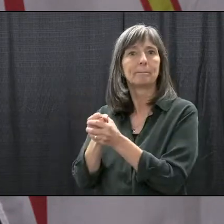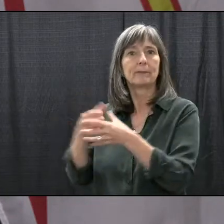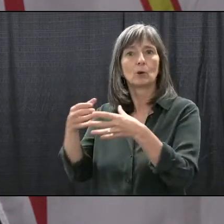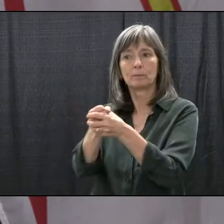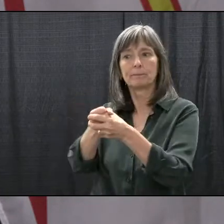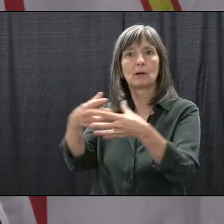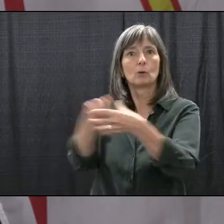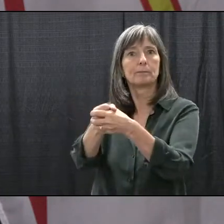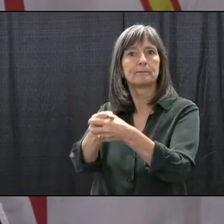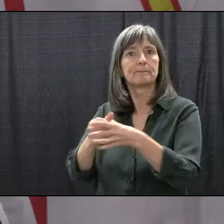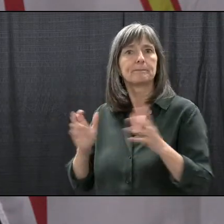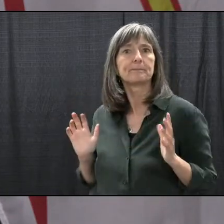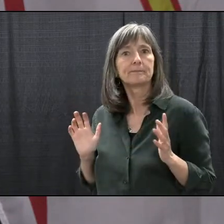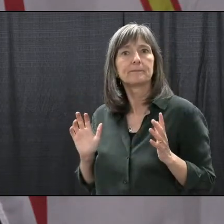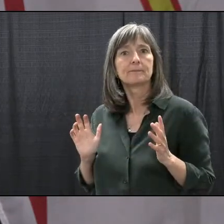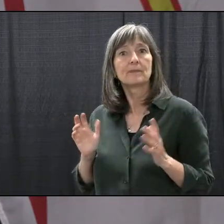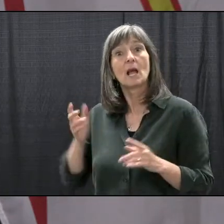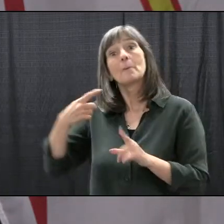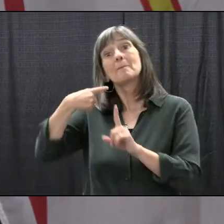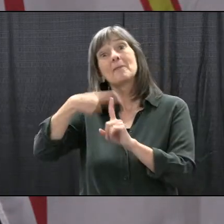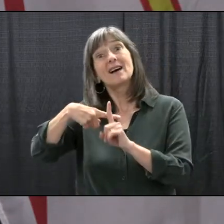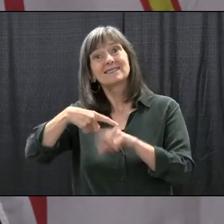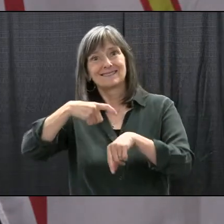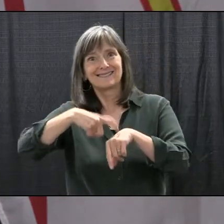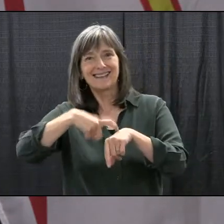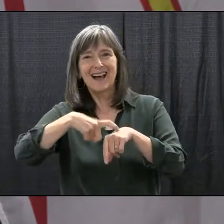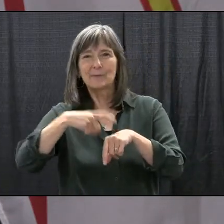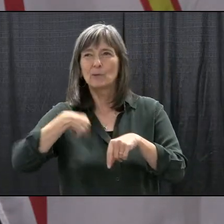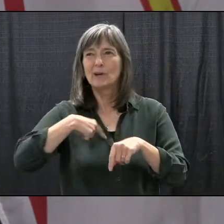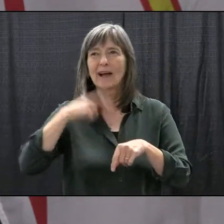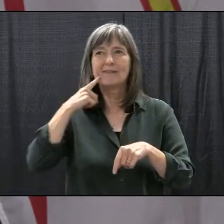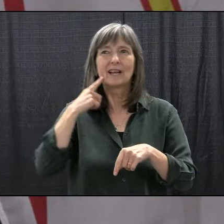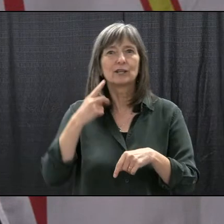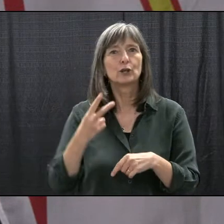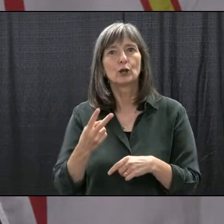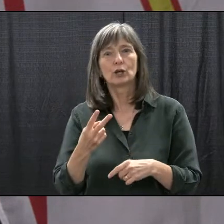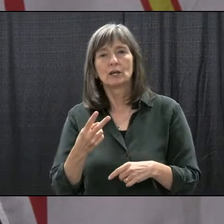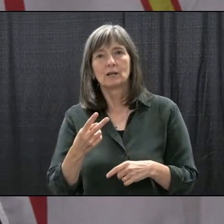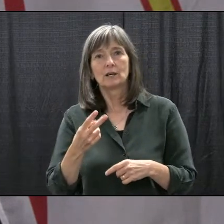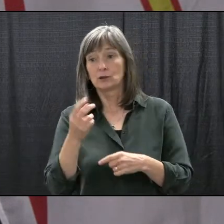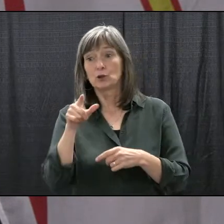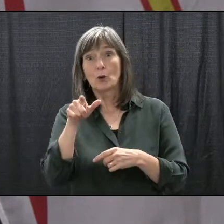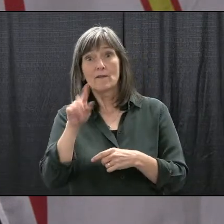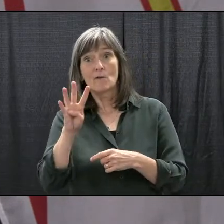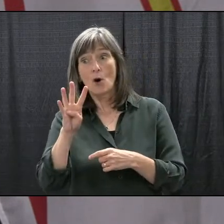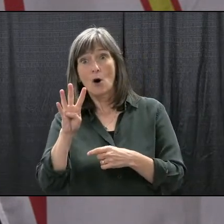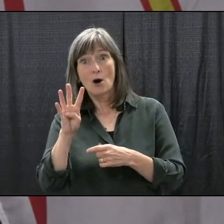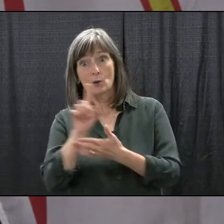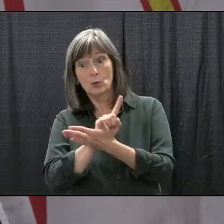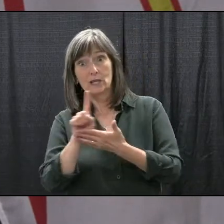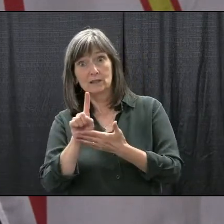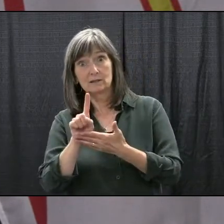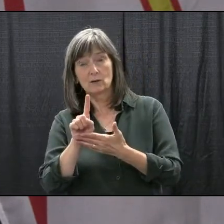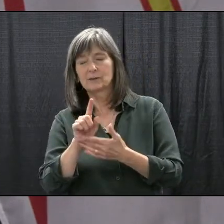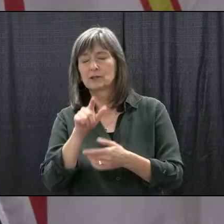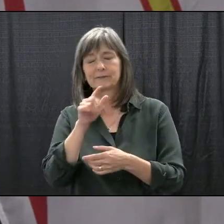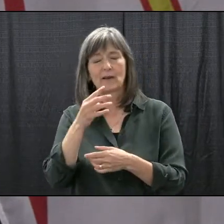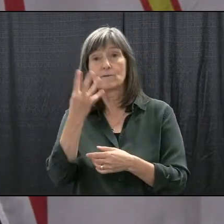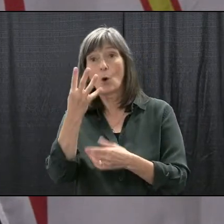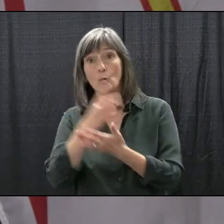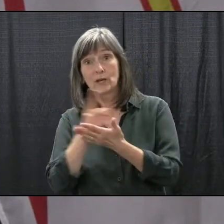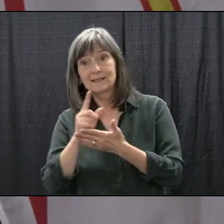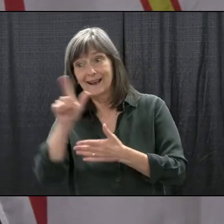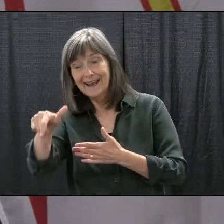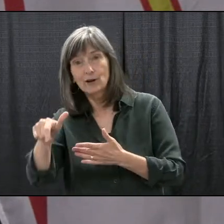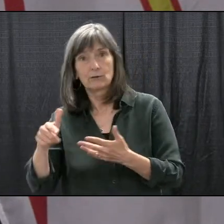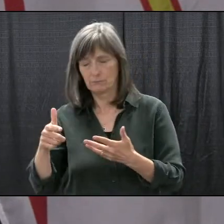because we usually let 2 incubation periods go by before with no new cases, before we declare an outbreak over. So there is always a lag. But